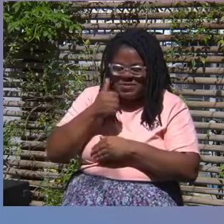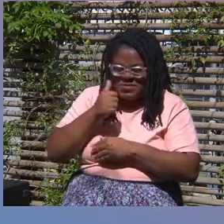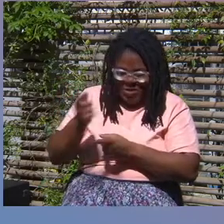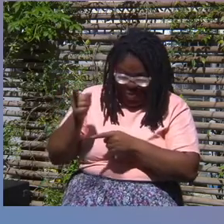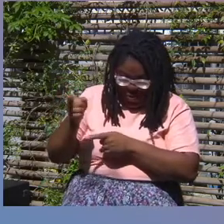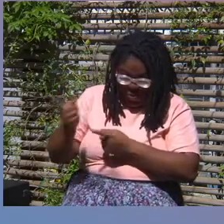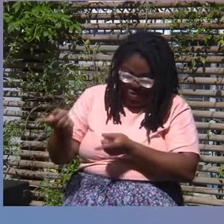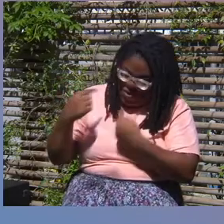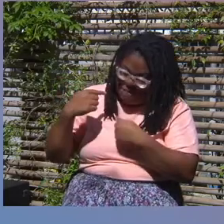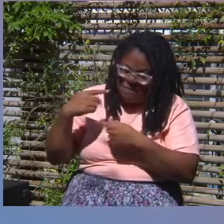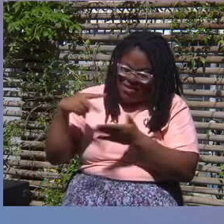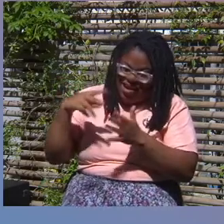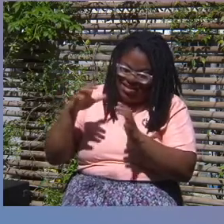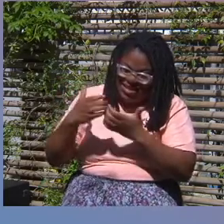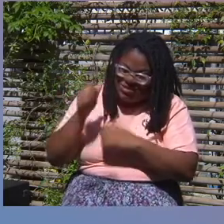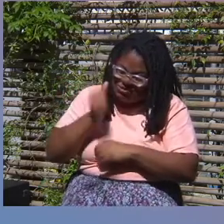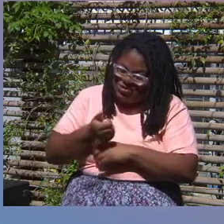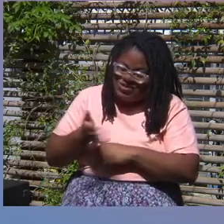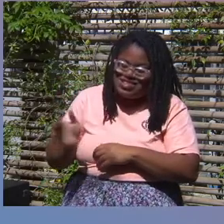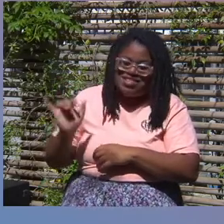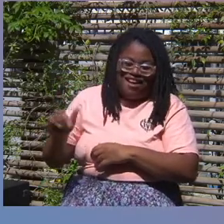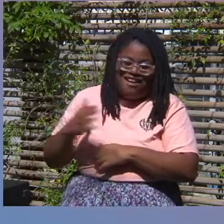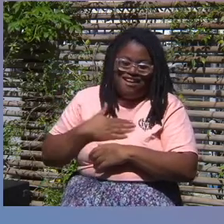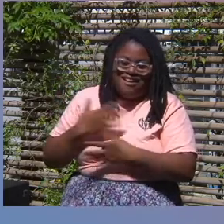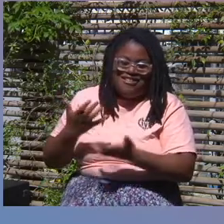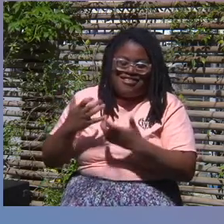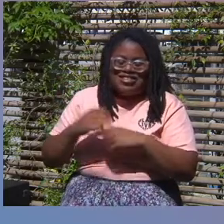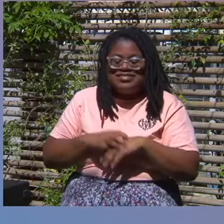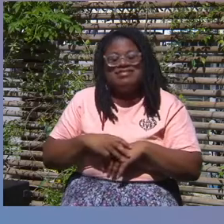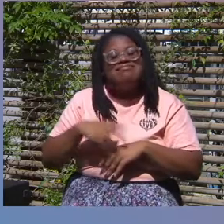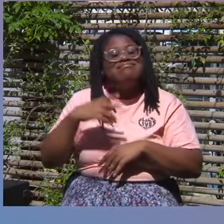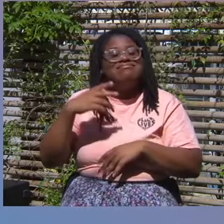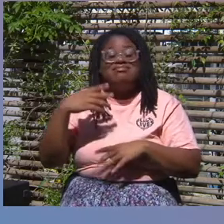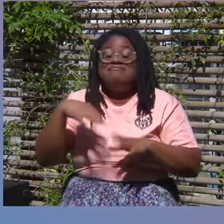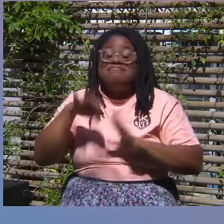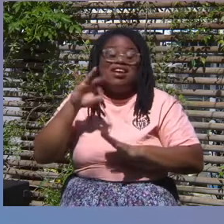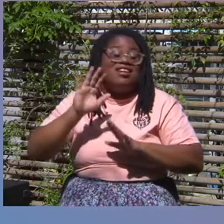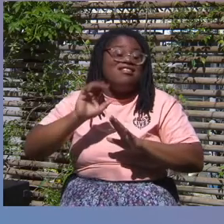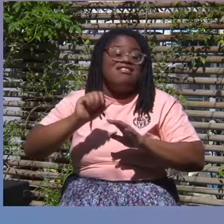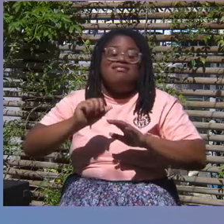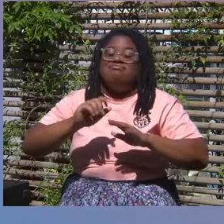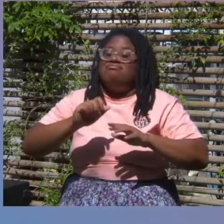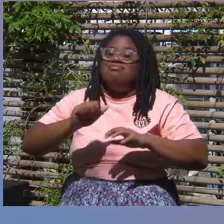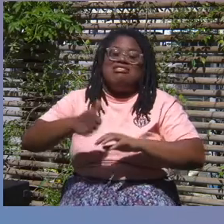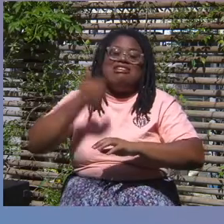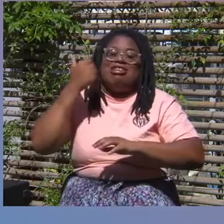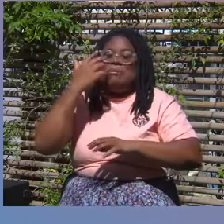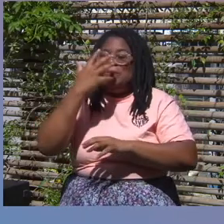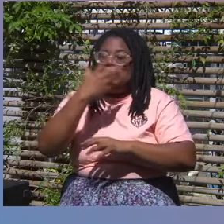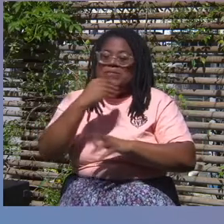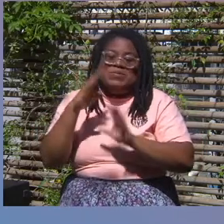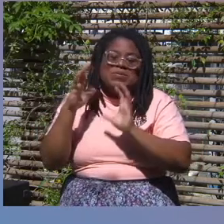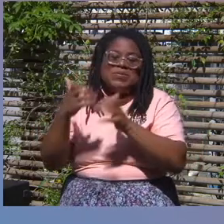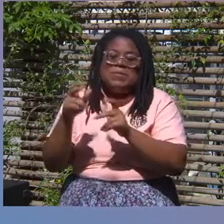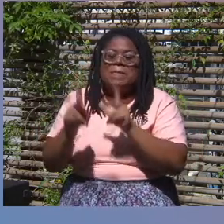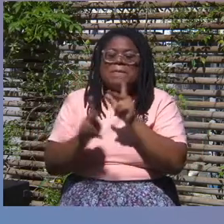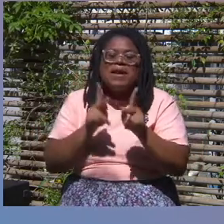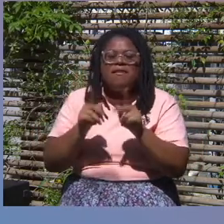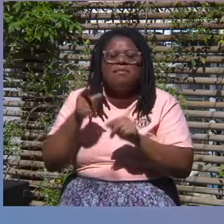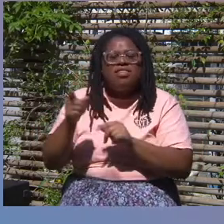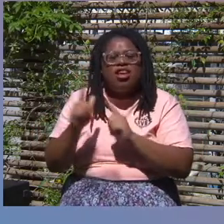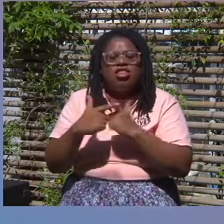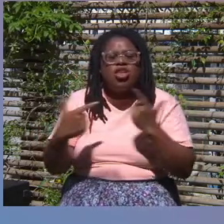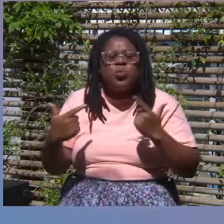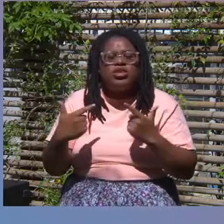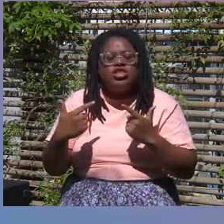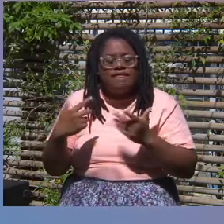You. Yes, you. Uh-huh, you. And I found a whole nother beautiful group of people, and it was the language